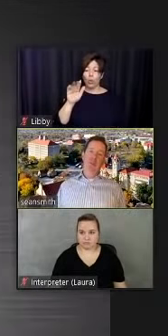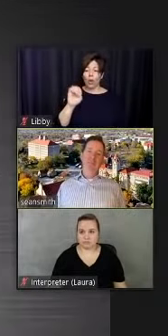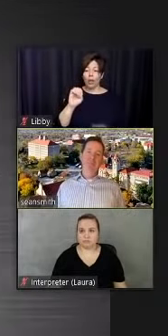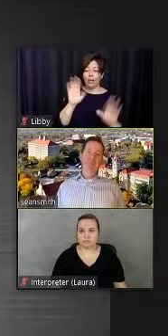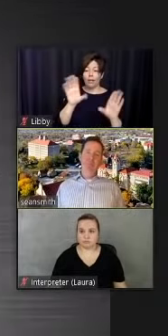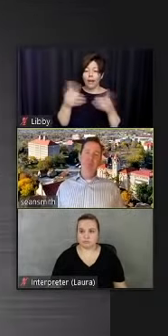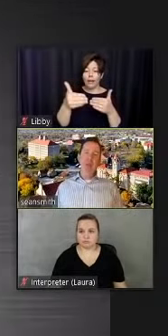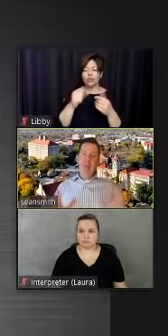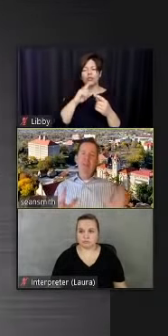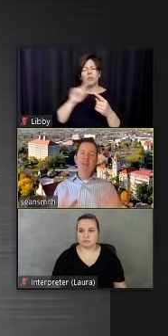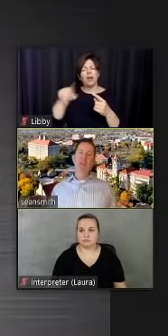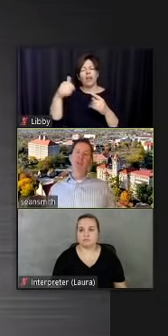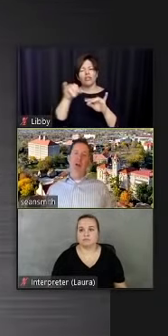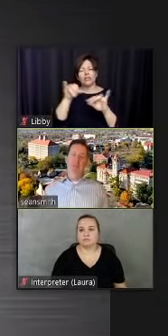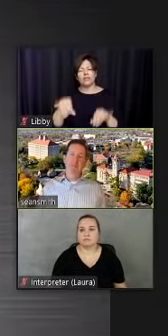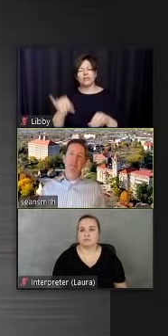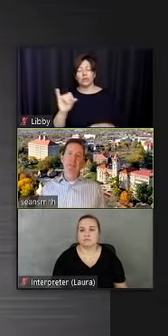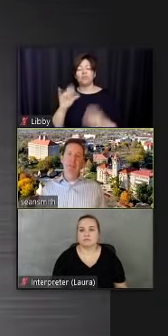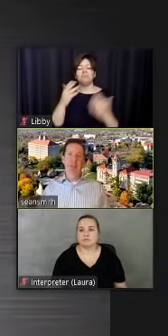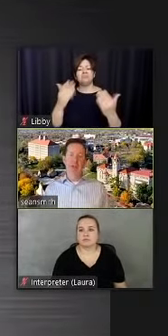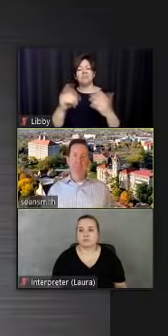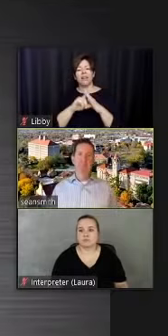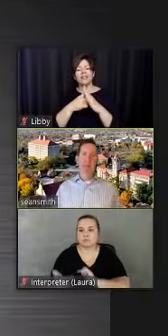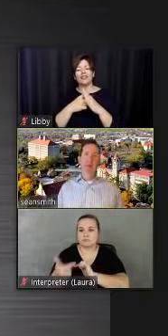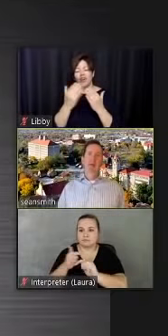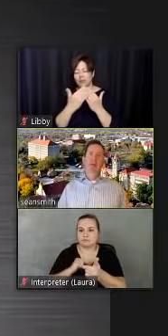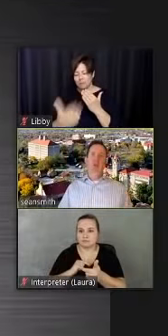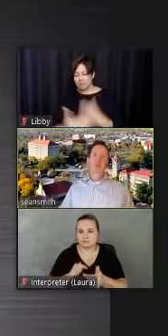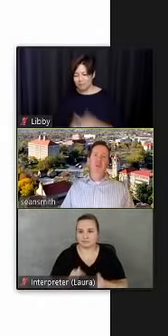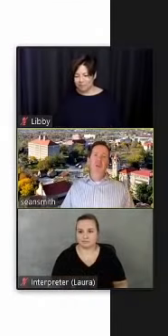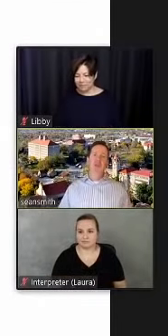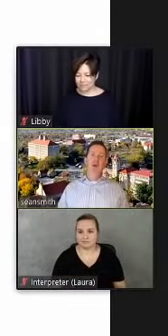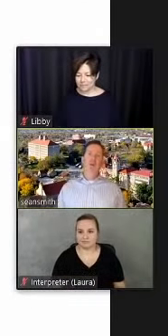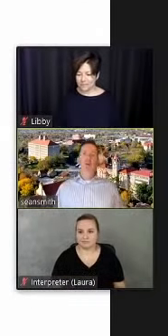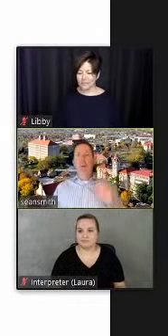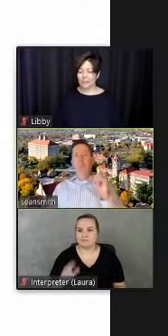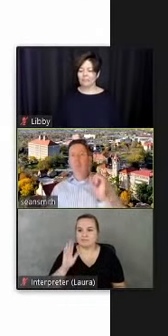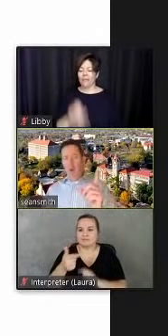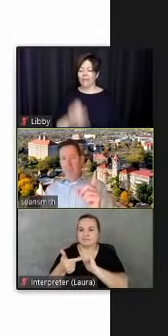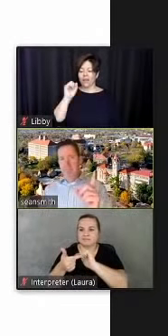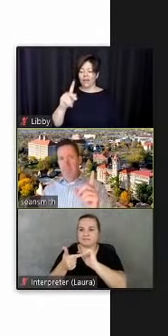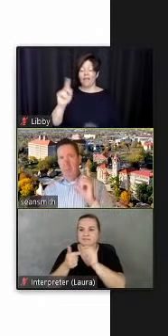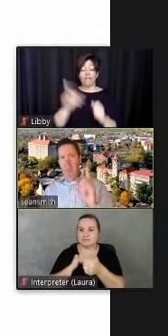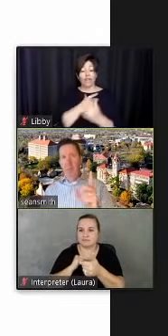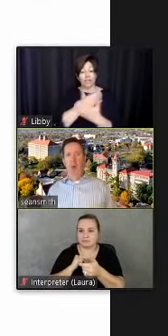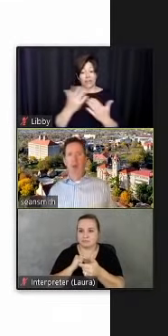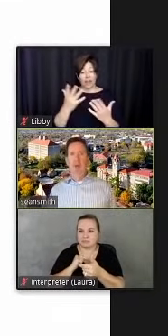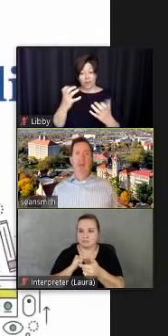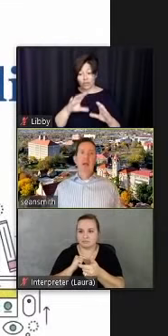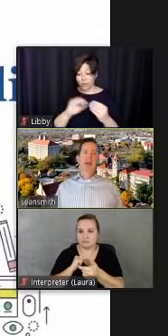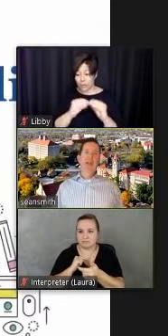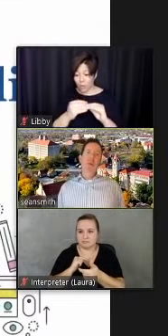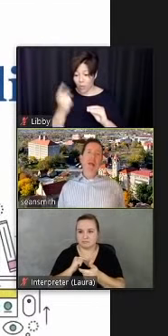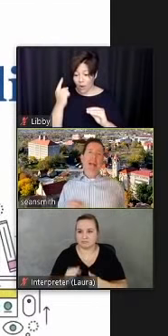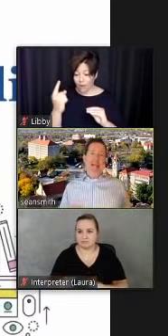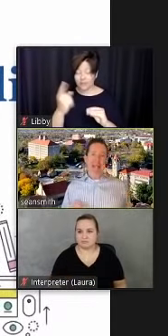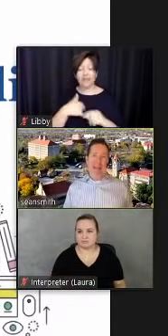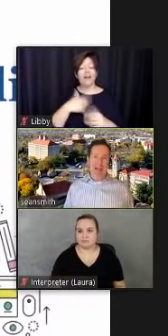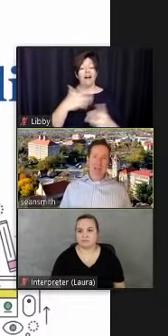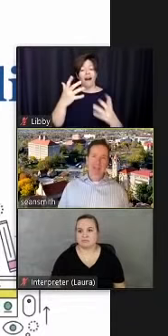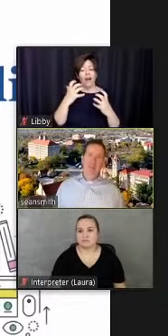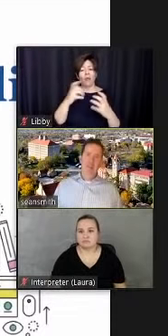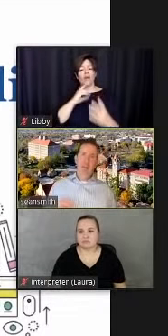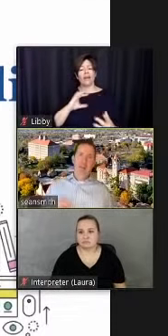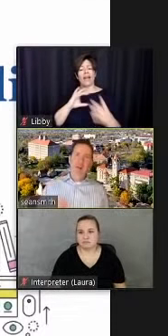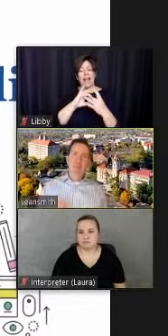systems. But let's get started. Let's get started. So the first thing I want to do, number one, is I want to